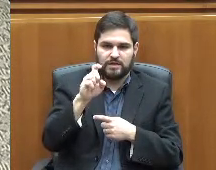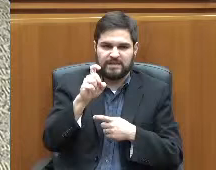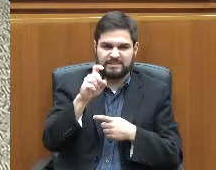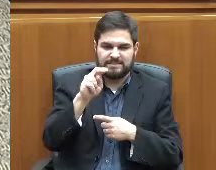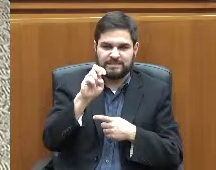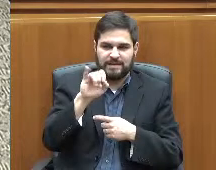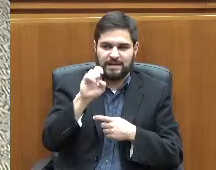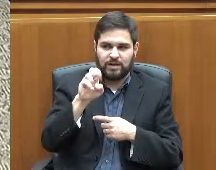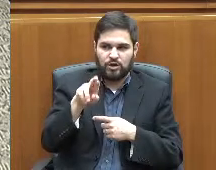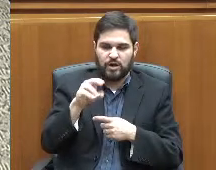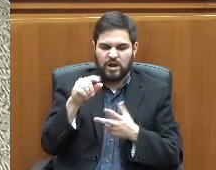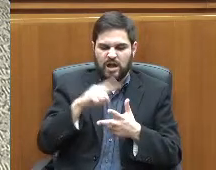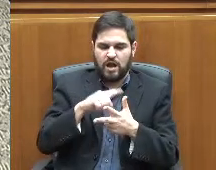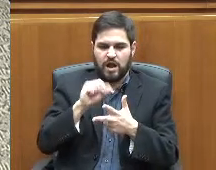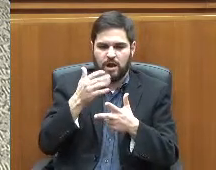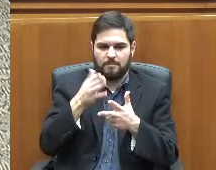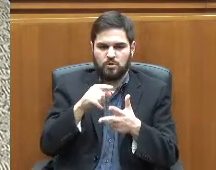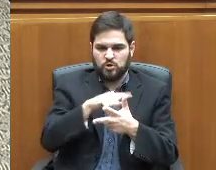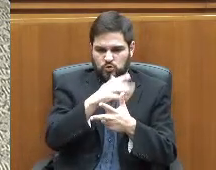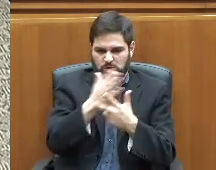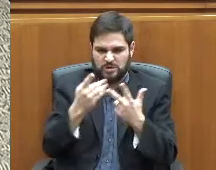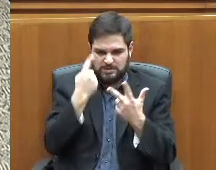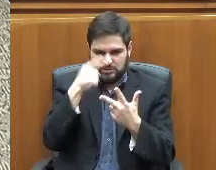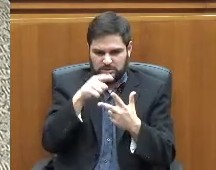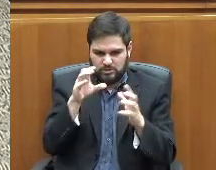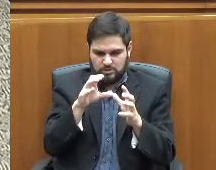Can I get a motion to go into executive session?